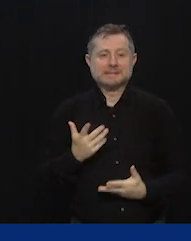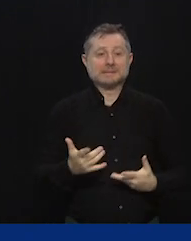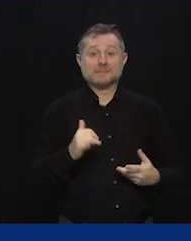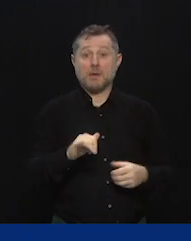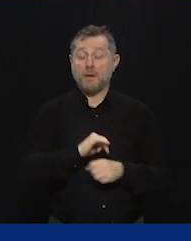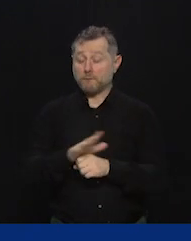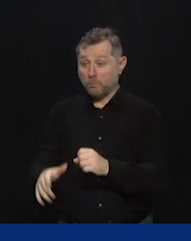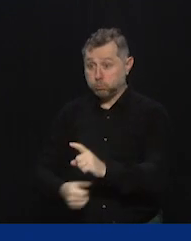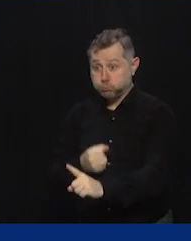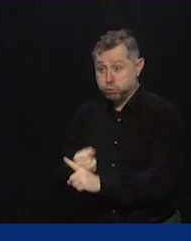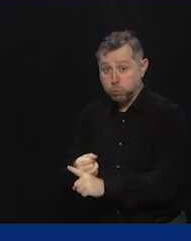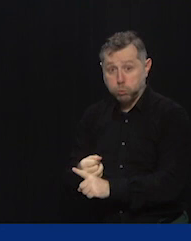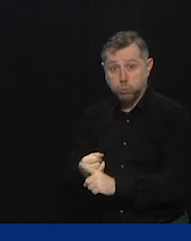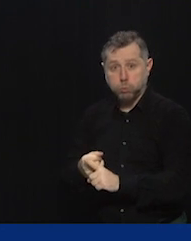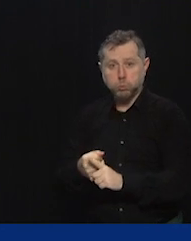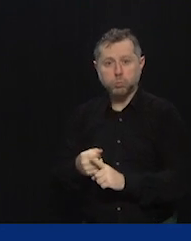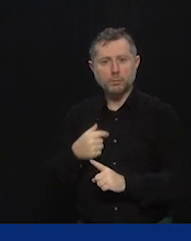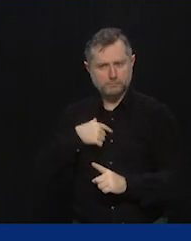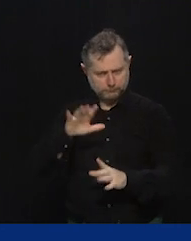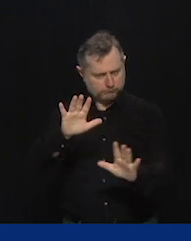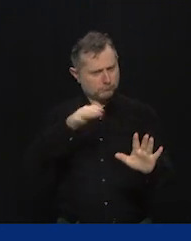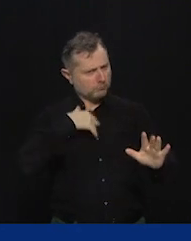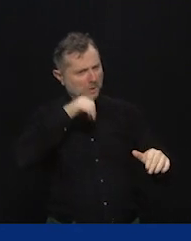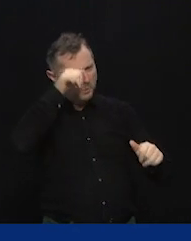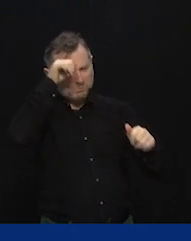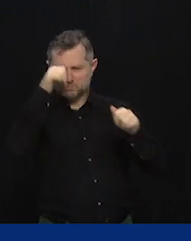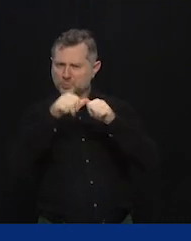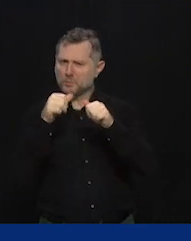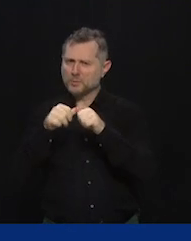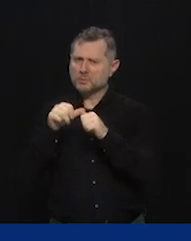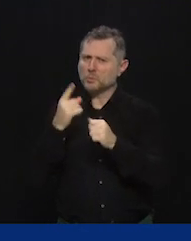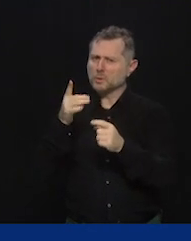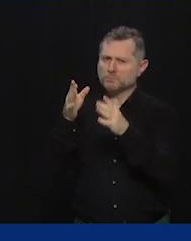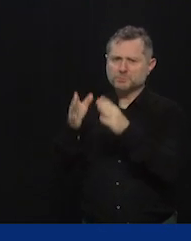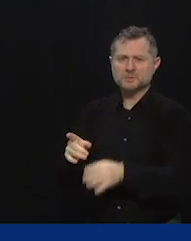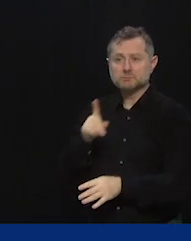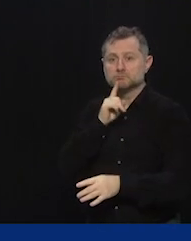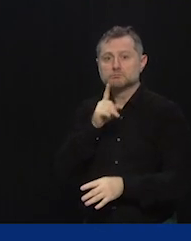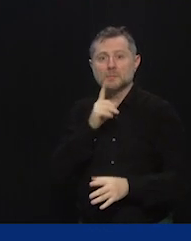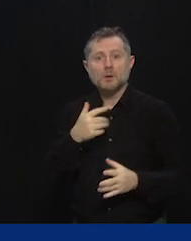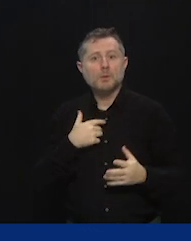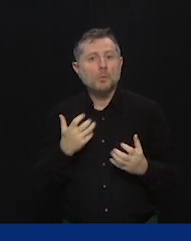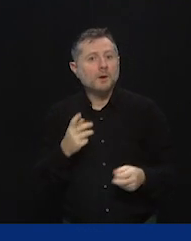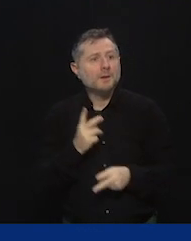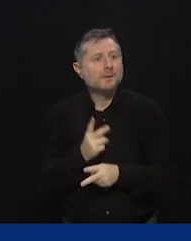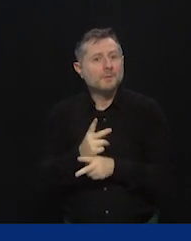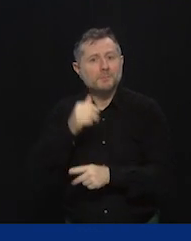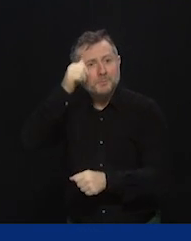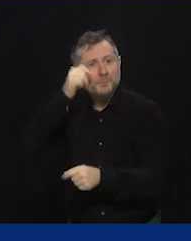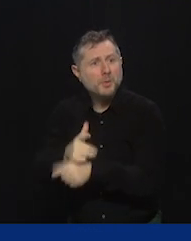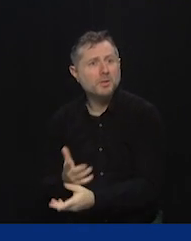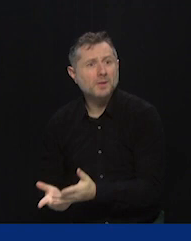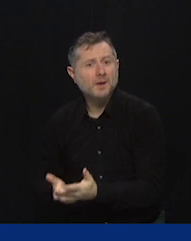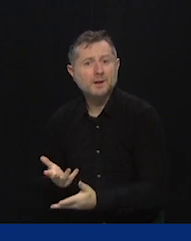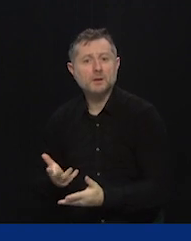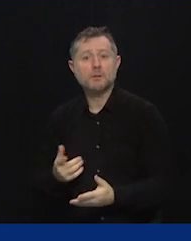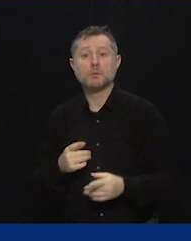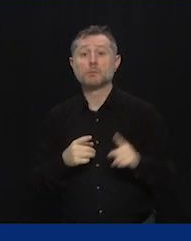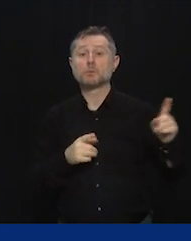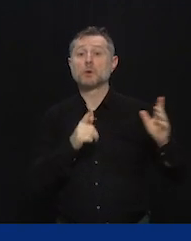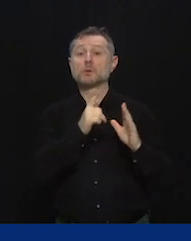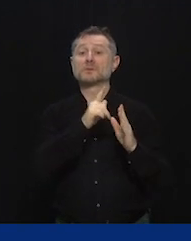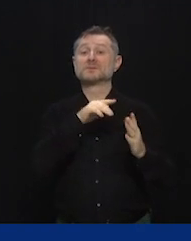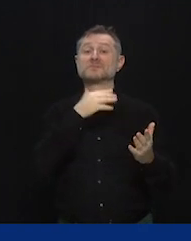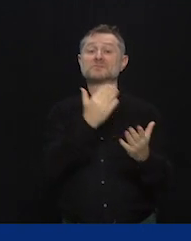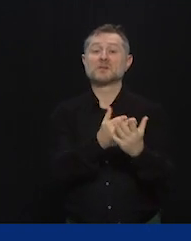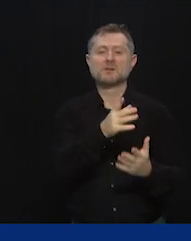remember somebody who really wanted to care for her brother, who ended up in a hotel in New York City and died along